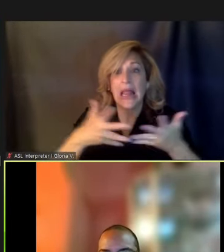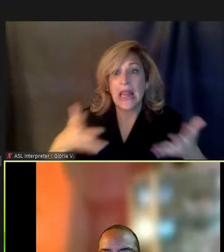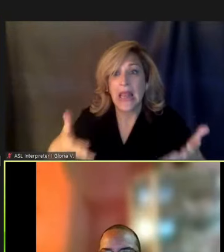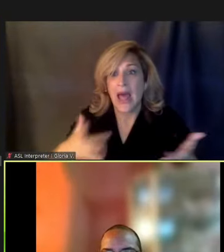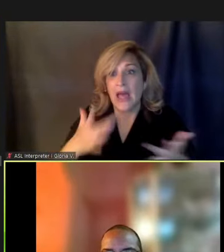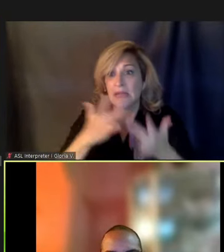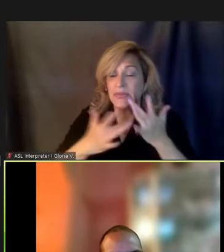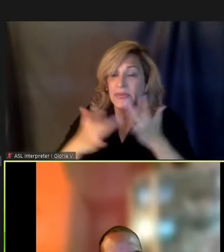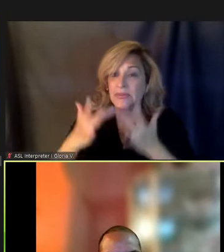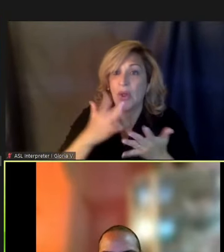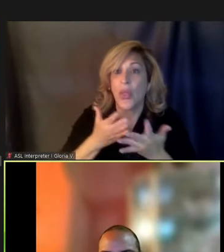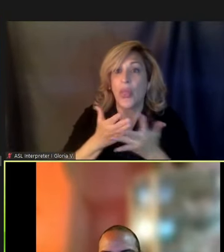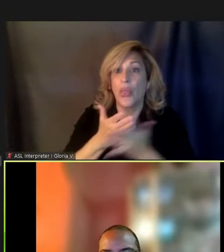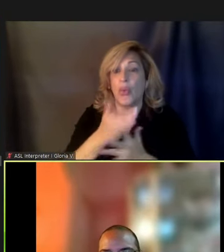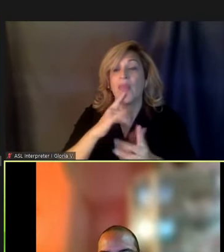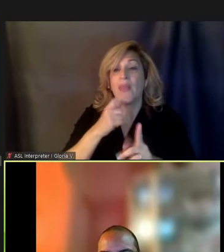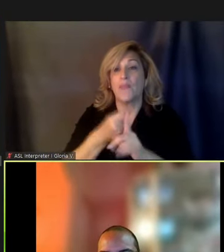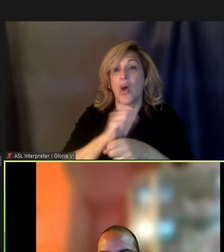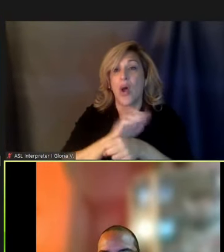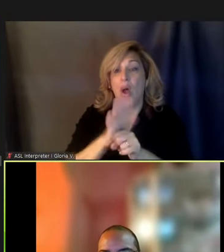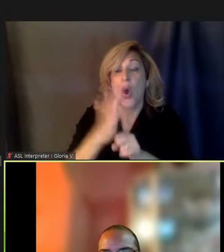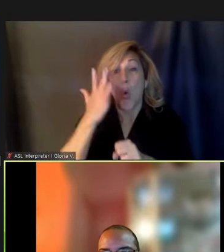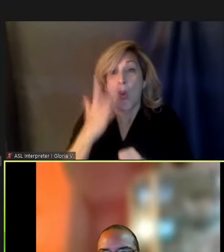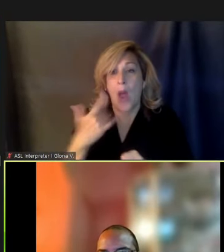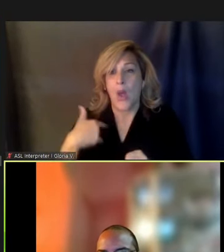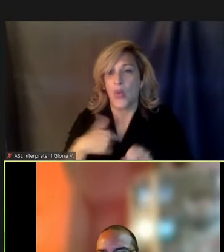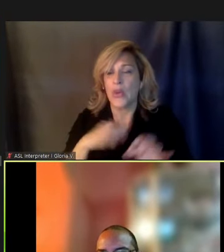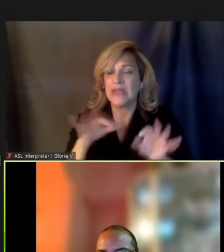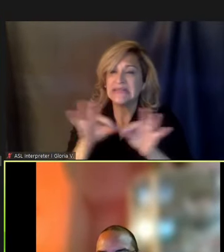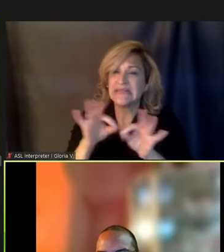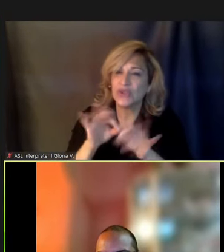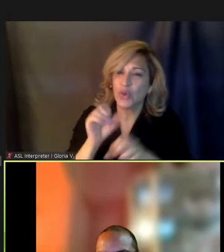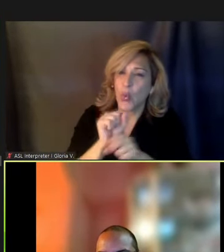pandemic because as frontline workers in transportation,